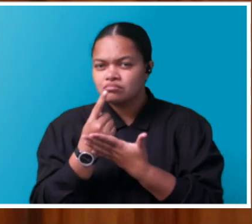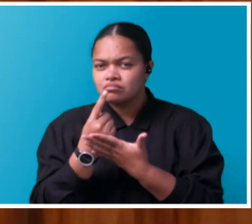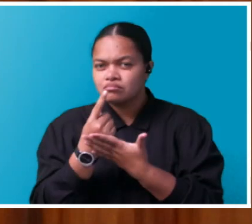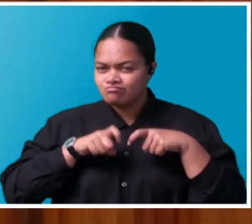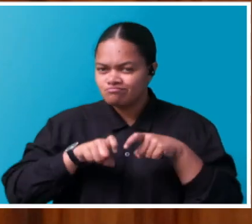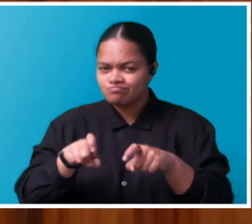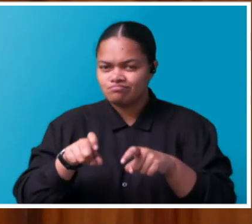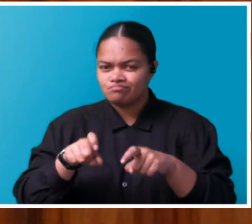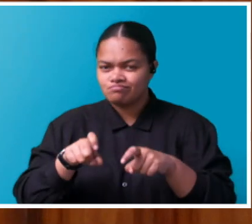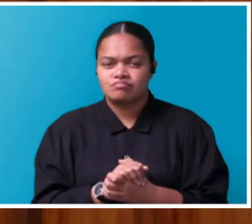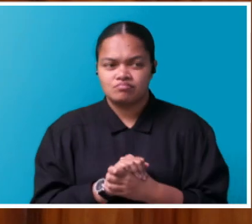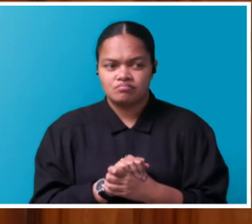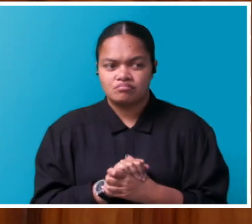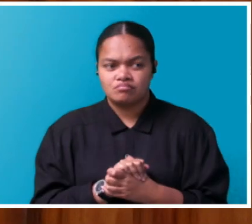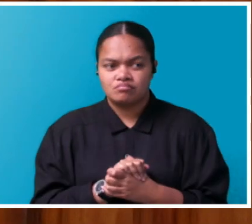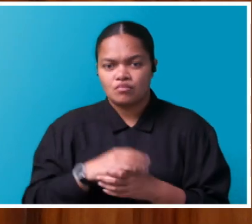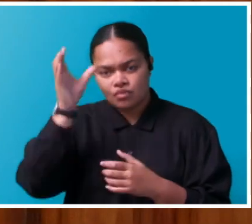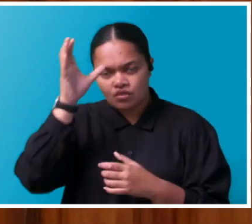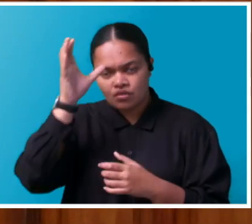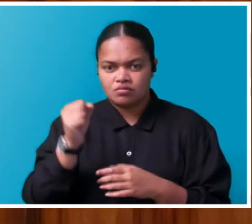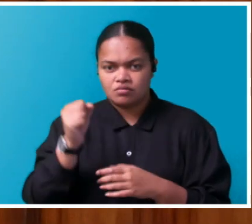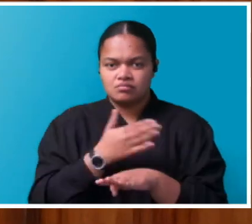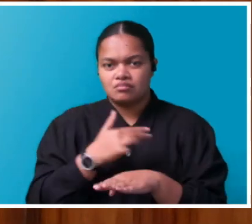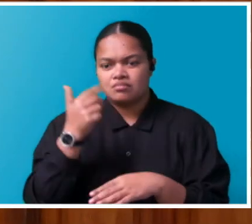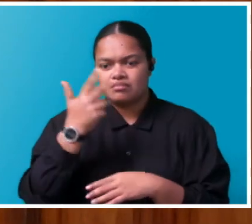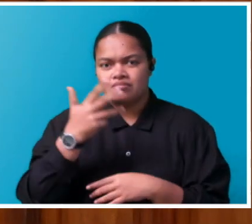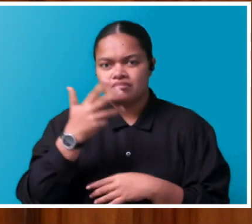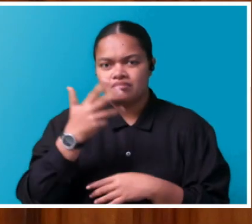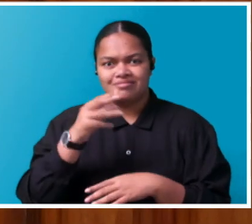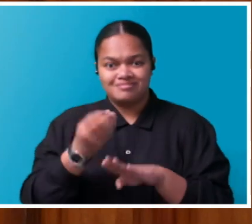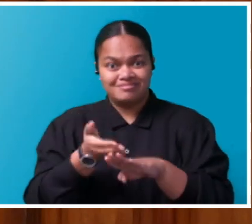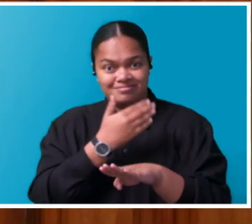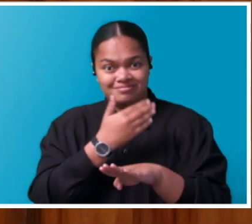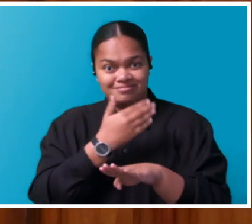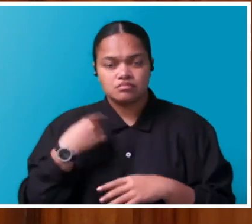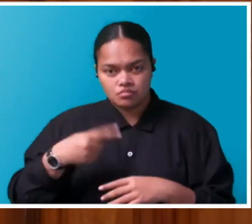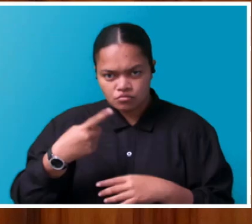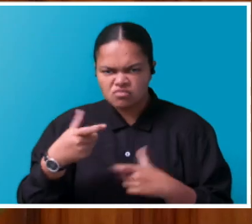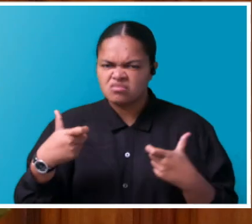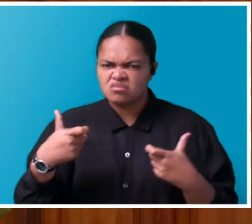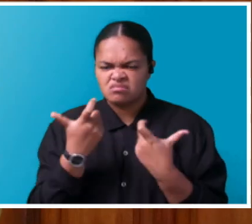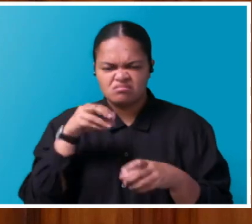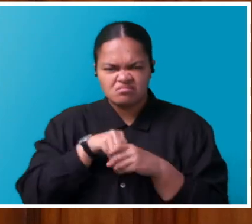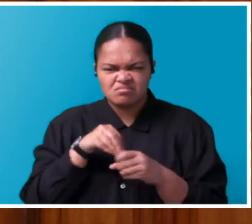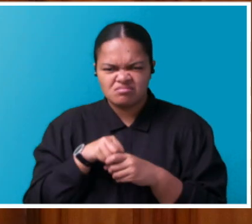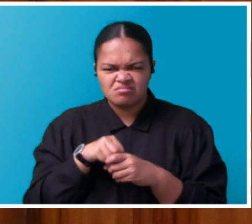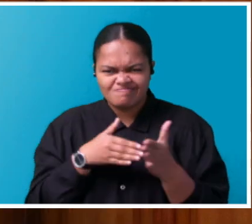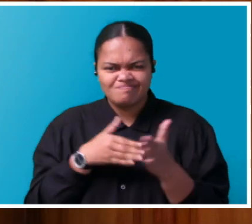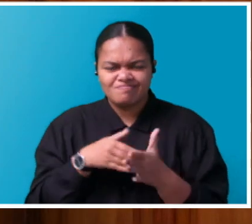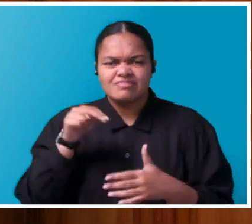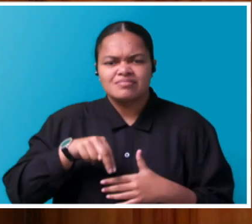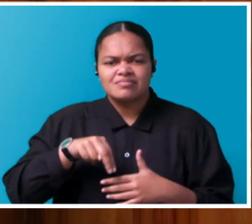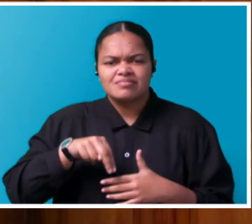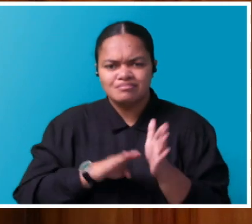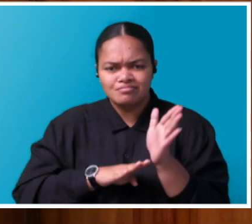forest management concept since the early 1990s, but have been continuously challenged by the increasing need for land